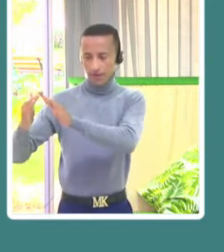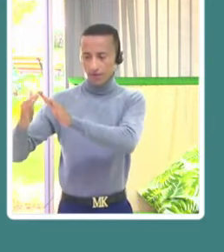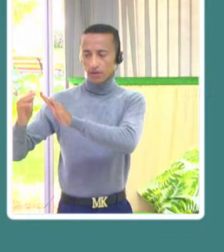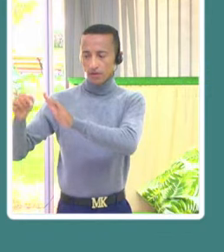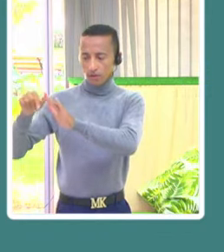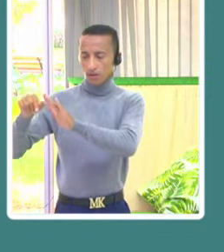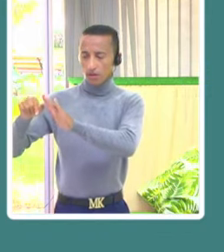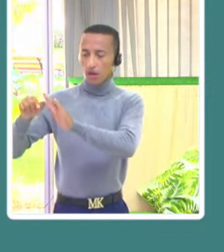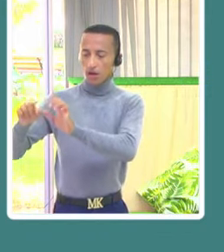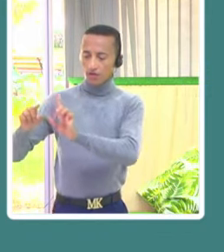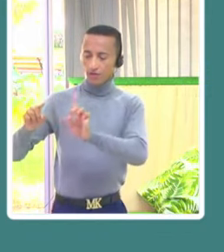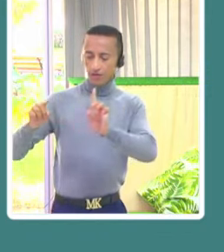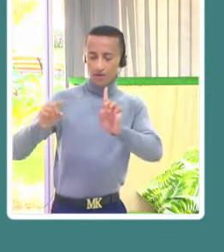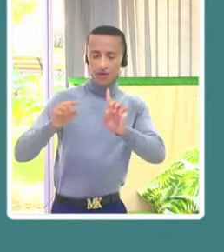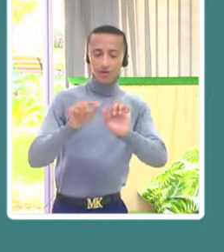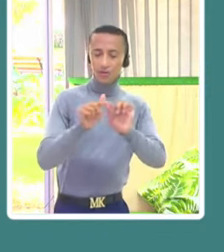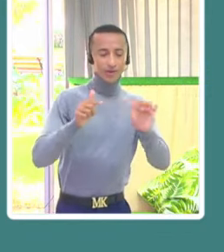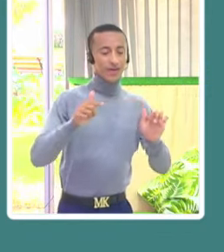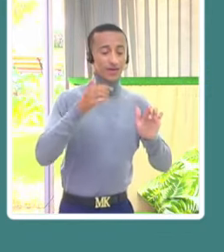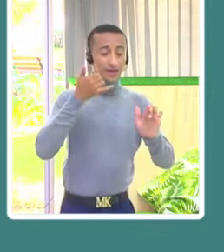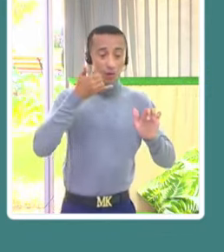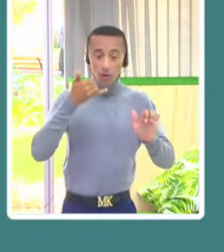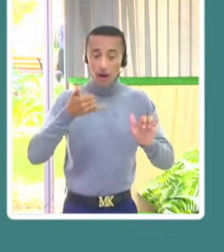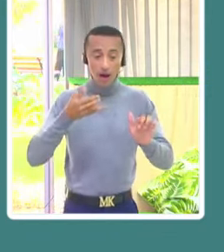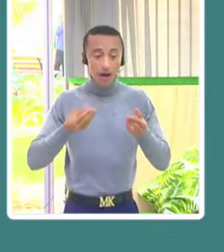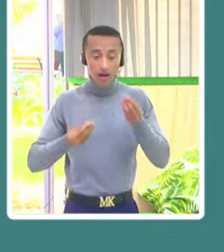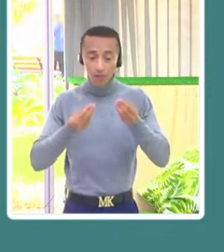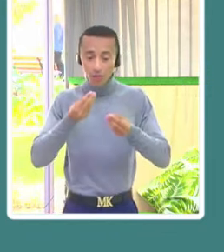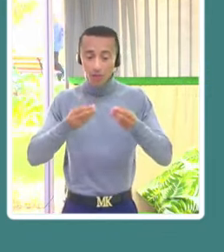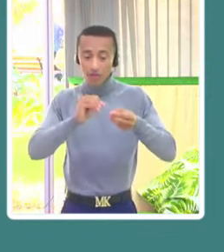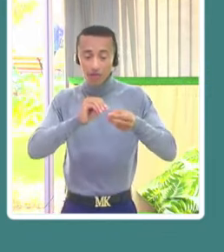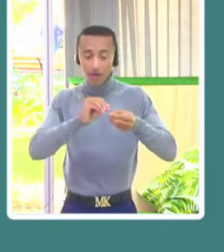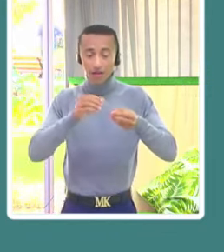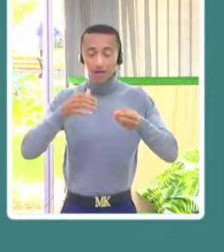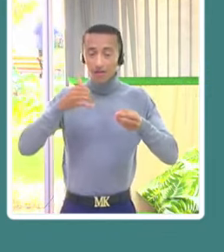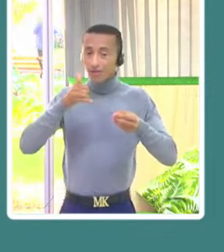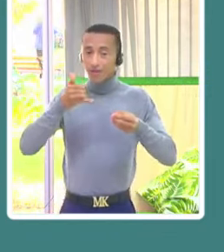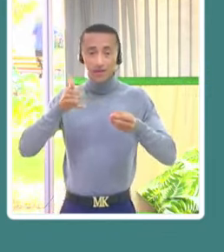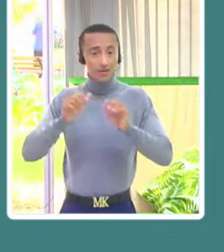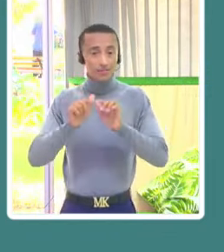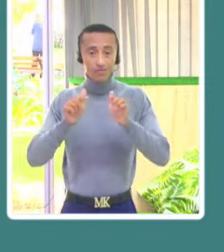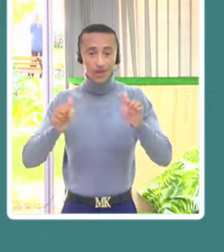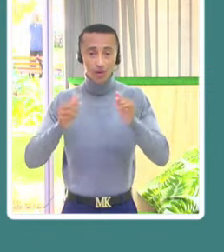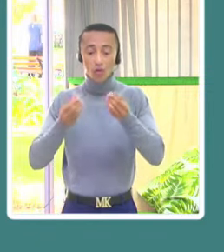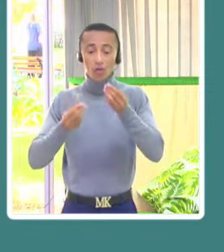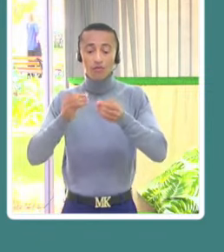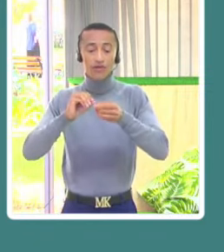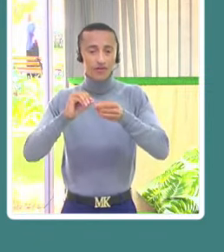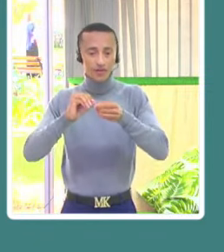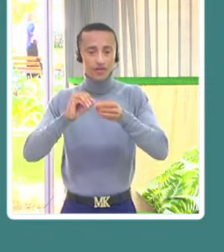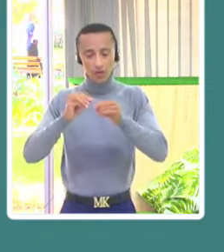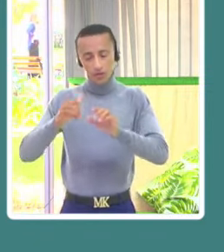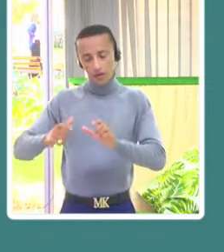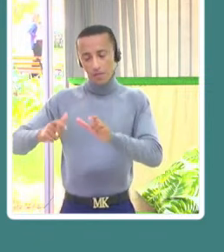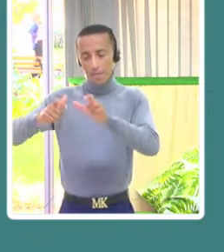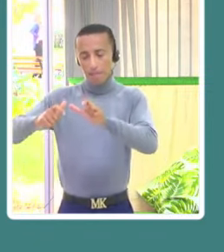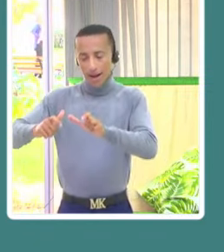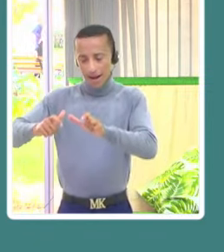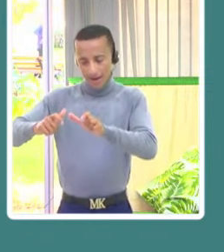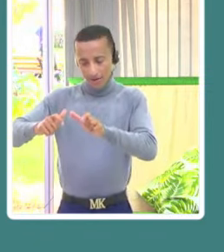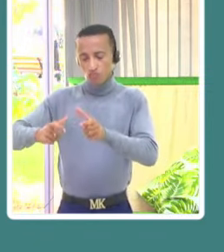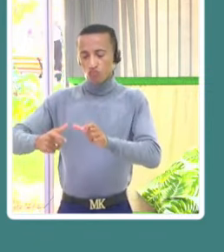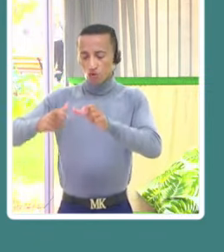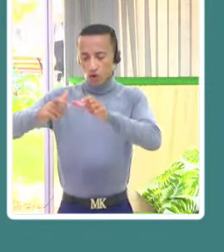put, you know, gasoline in your tank here, and these are small shops. They have 100